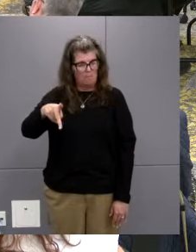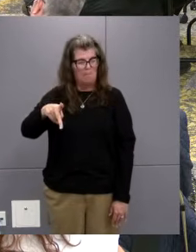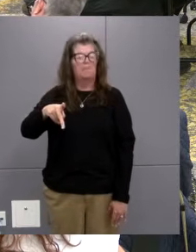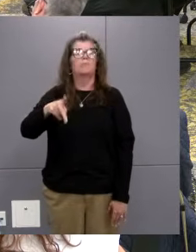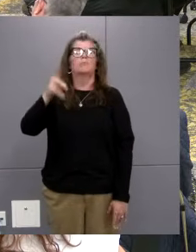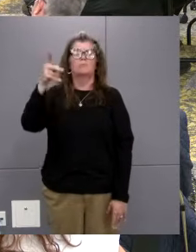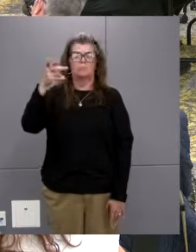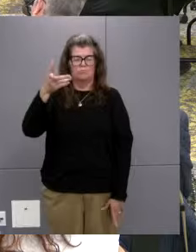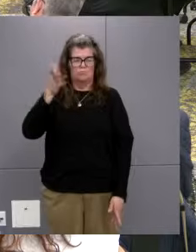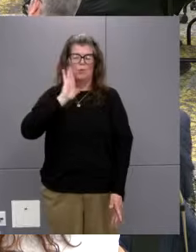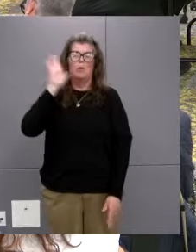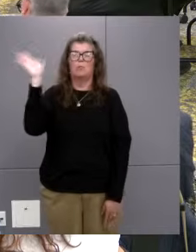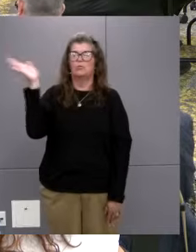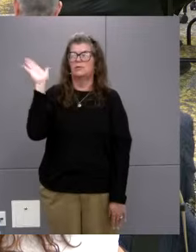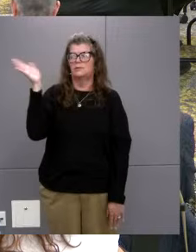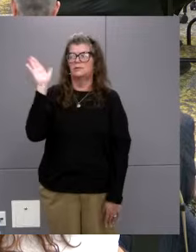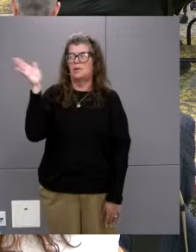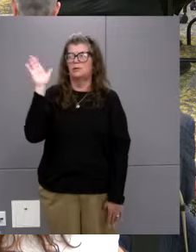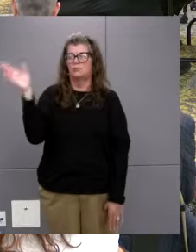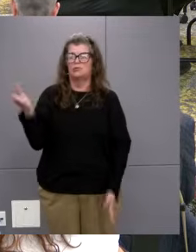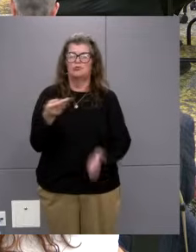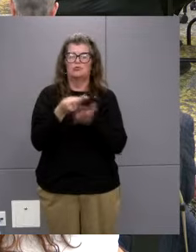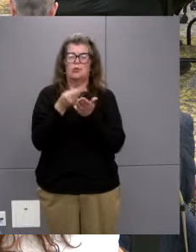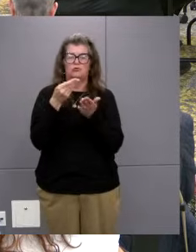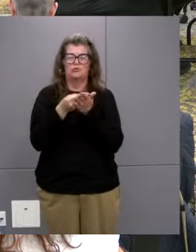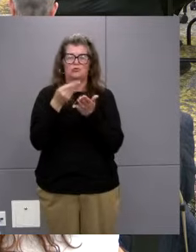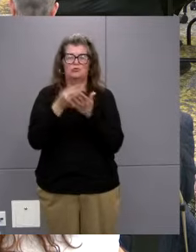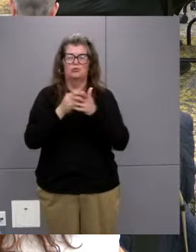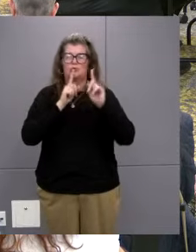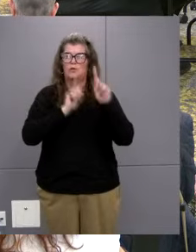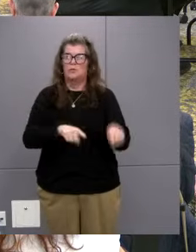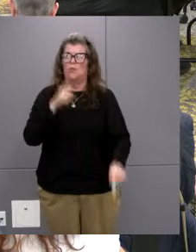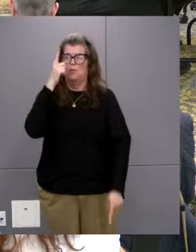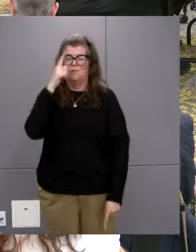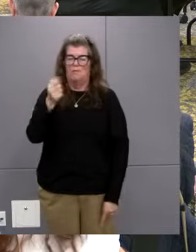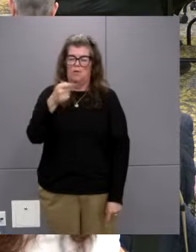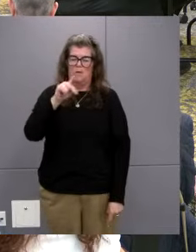present the Treasurer's Report for April.